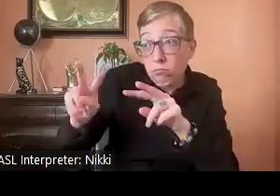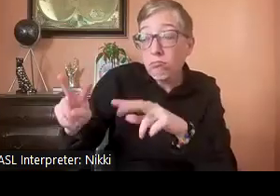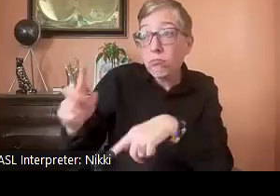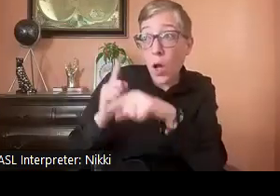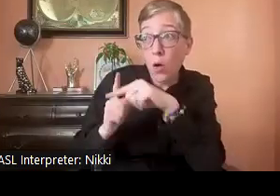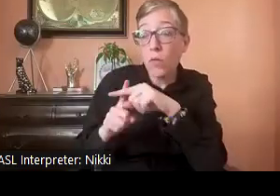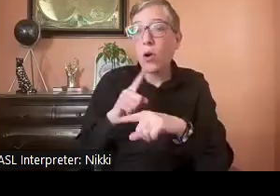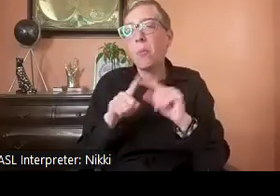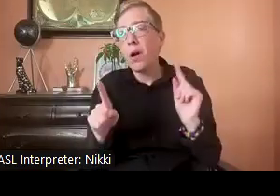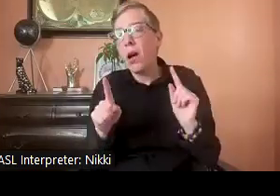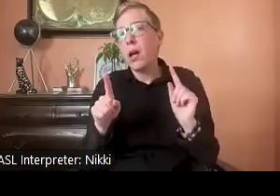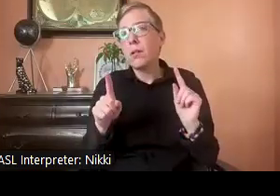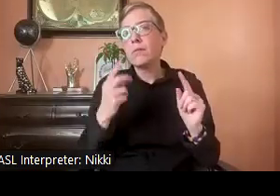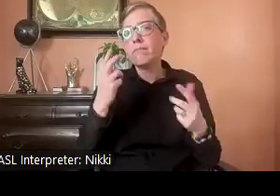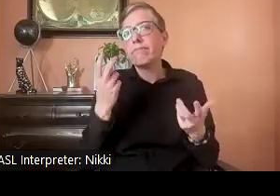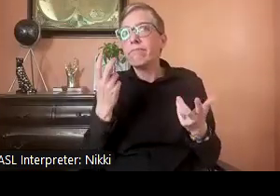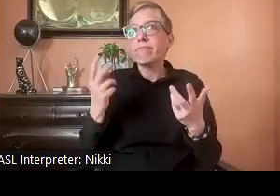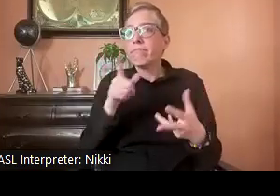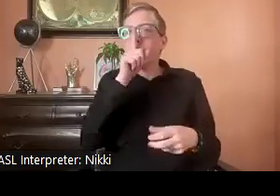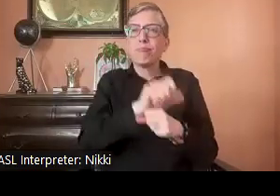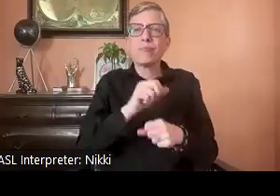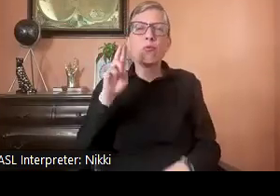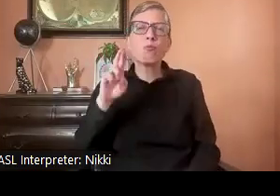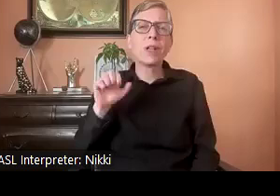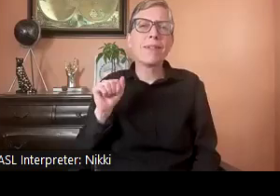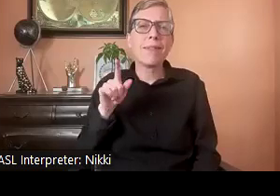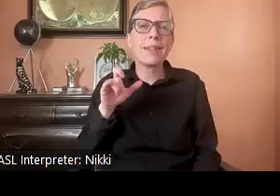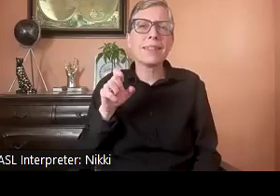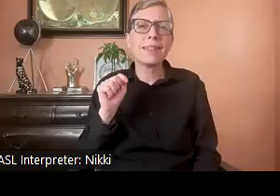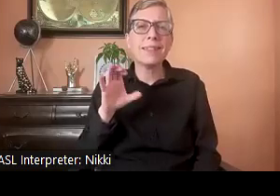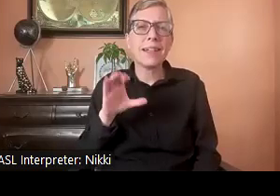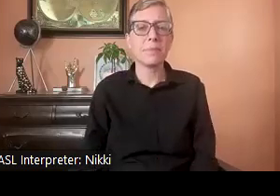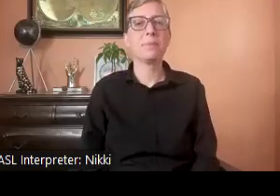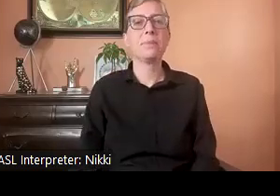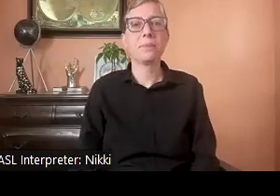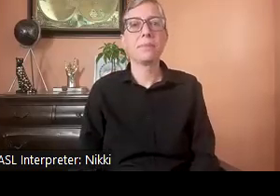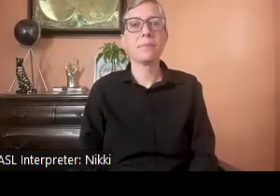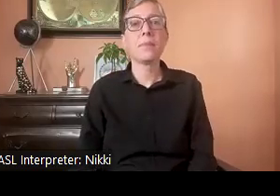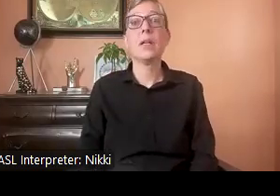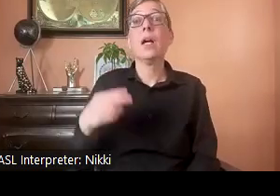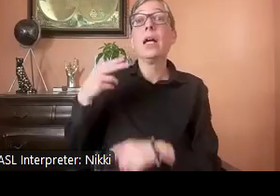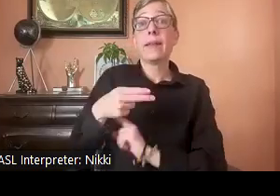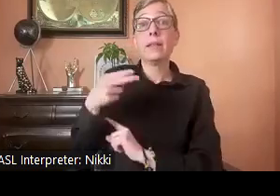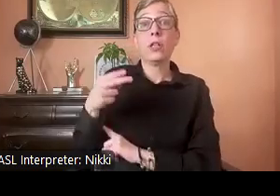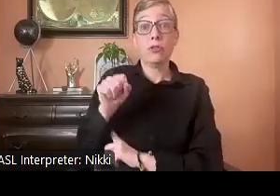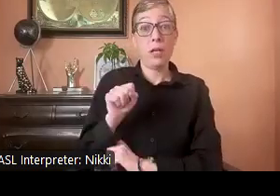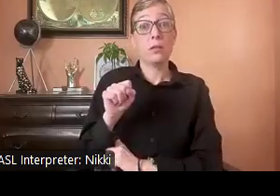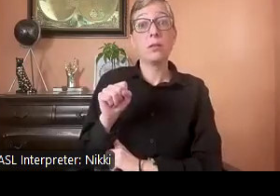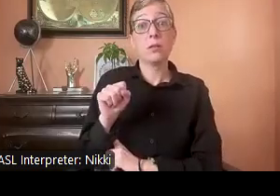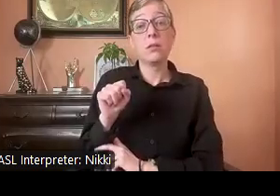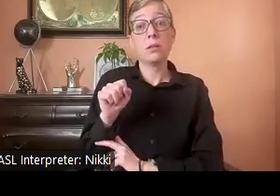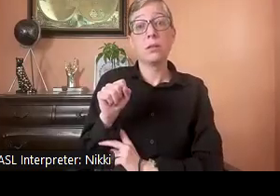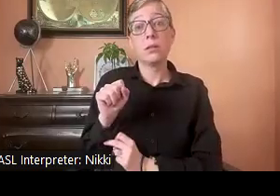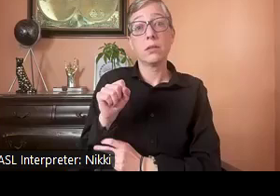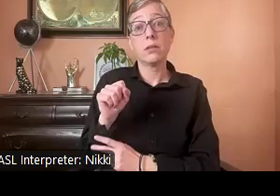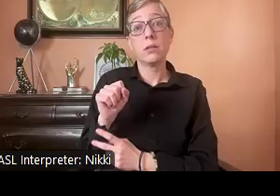work roles that we play. So the Health and Human Services, one of the bigger victories, which I'm not sure if